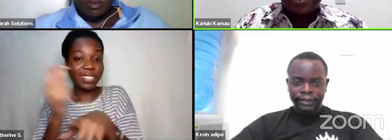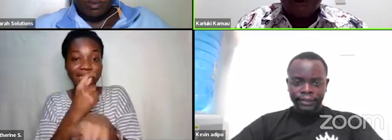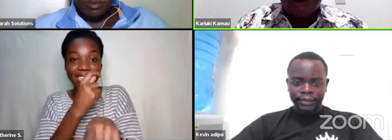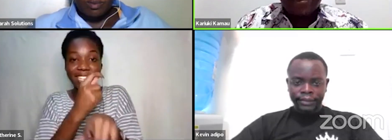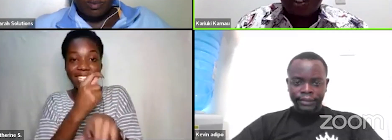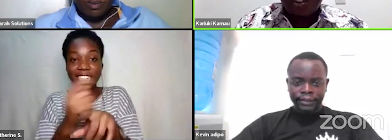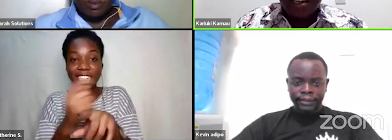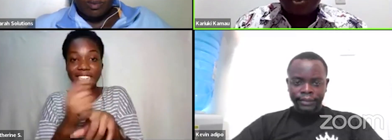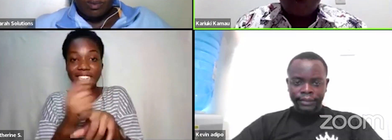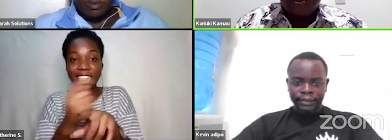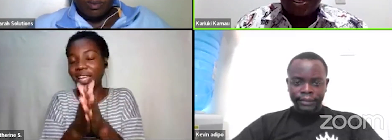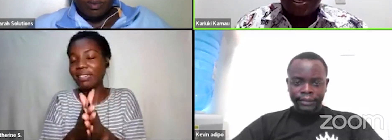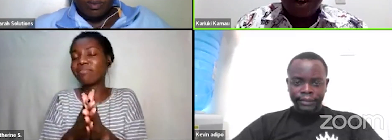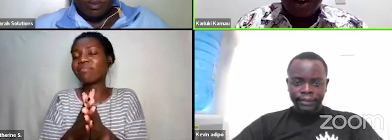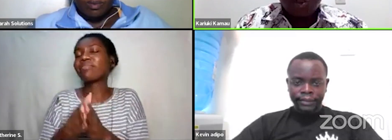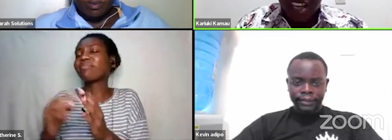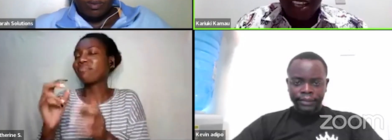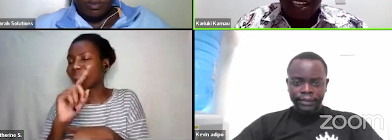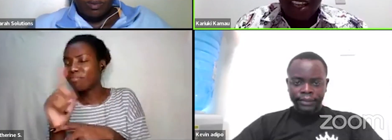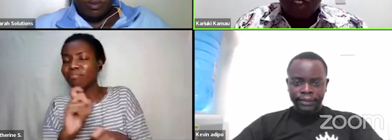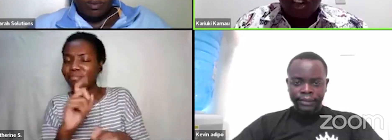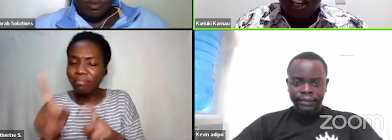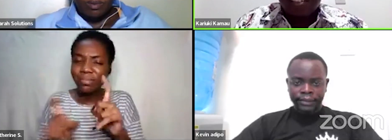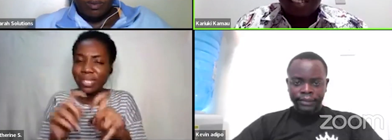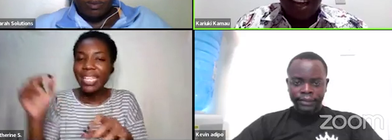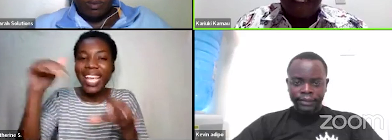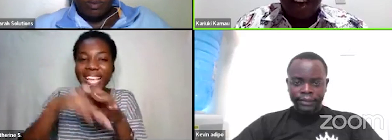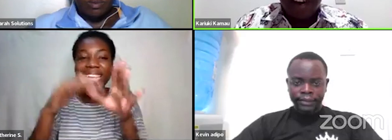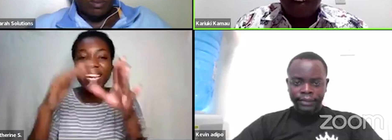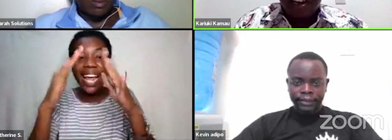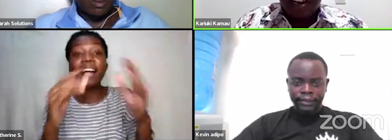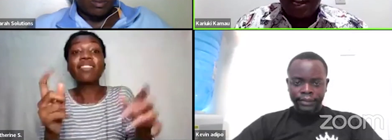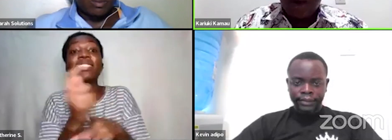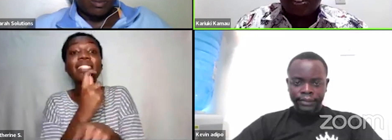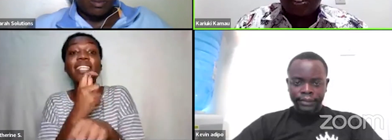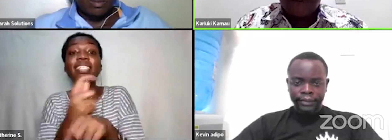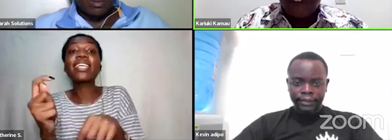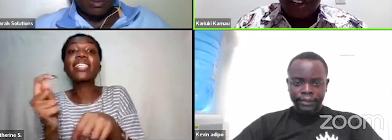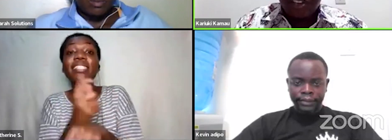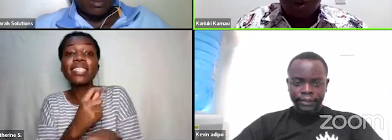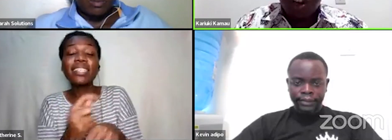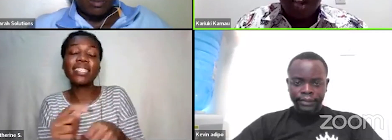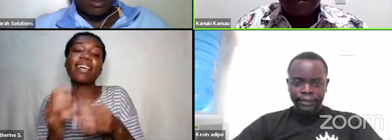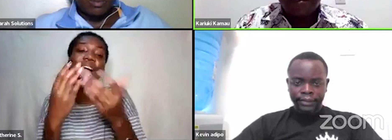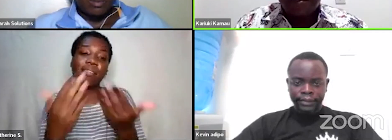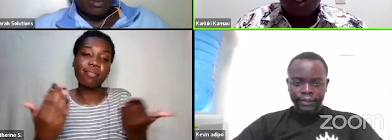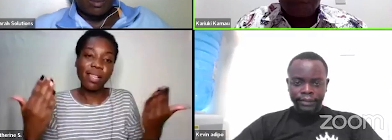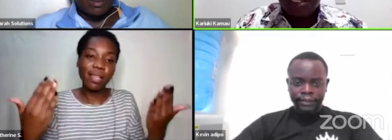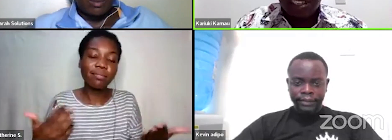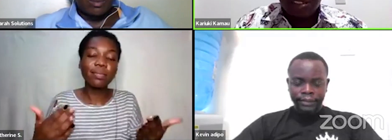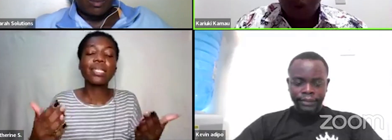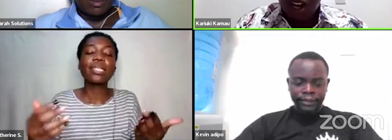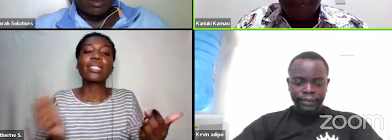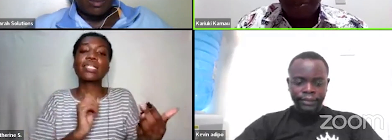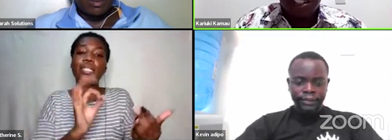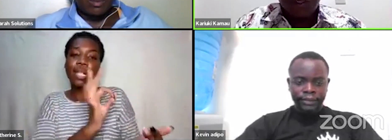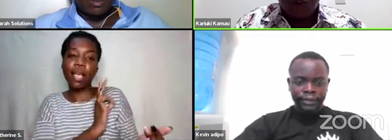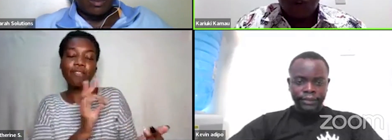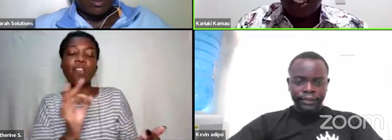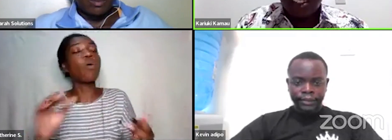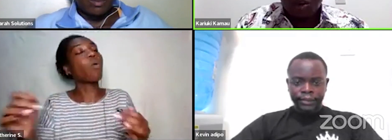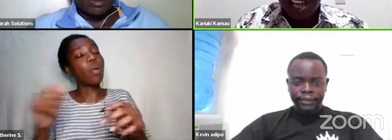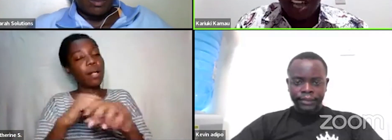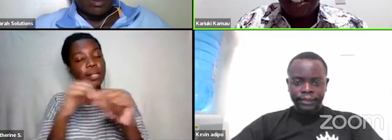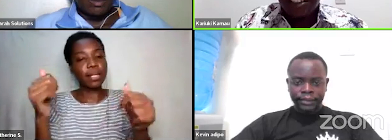inquiries of in-house training staff on staff wellness programs and also business programs. This is